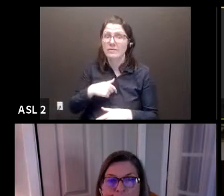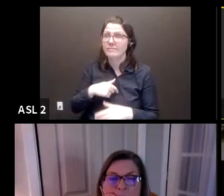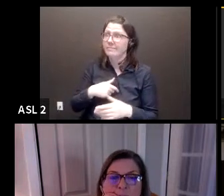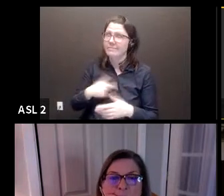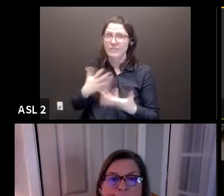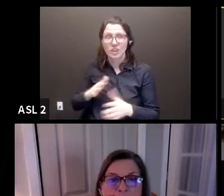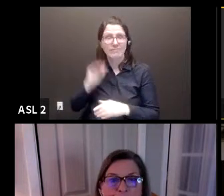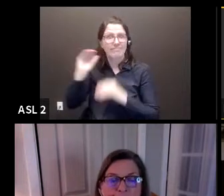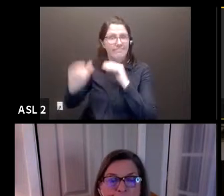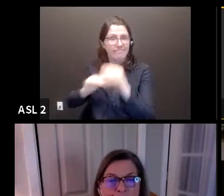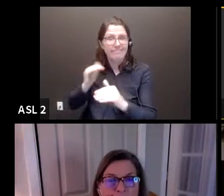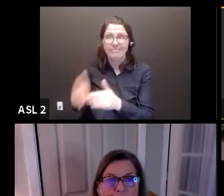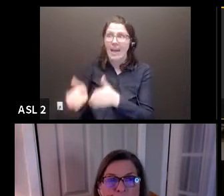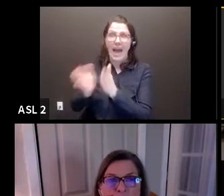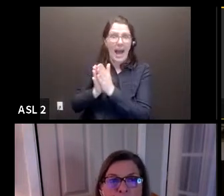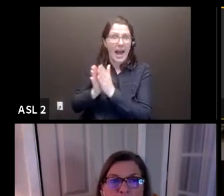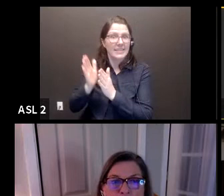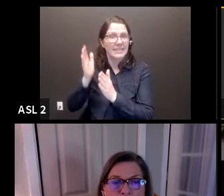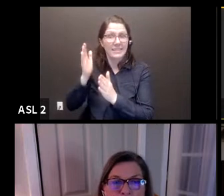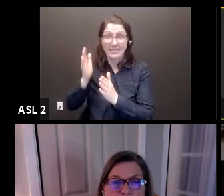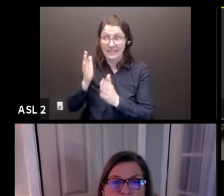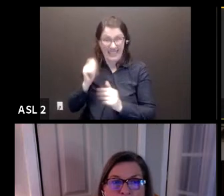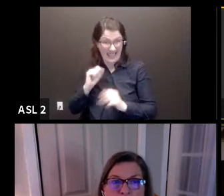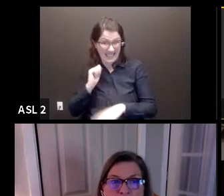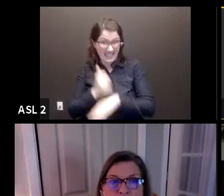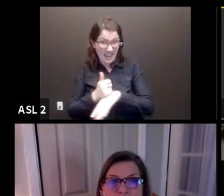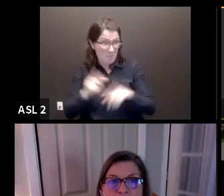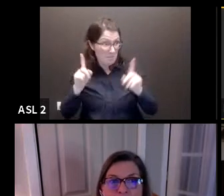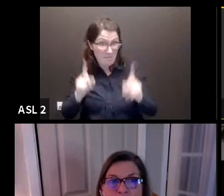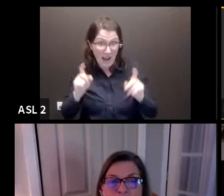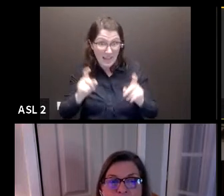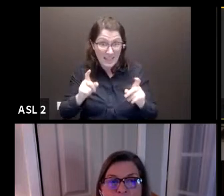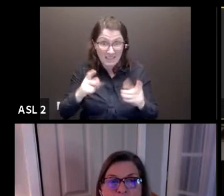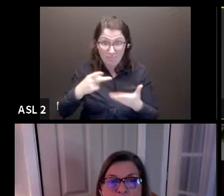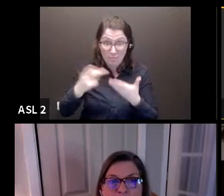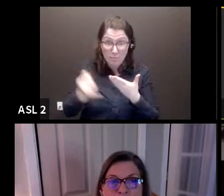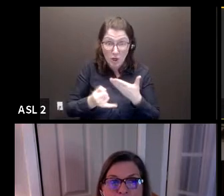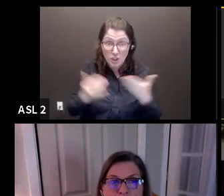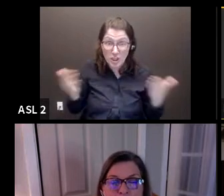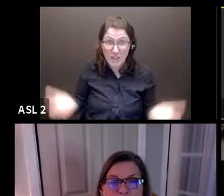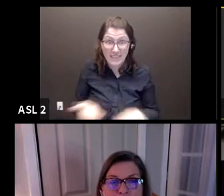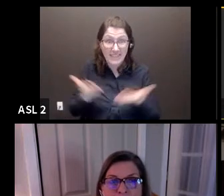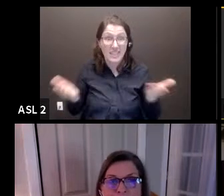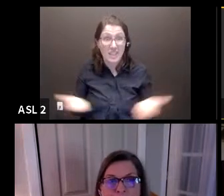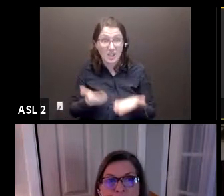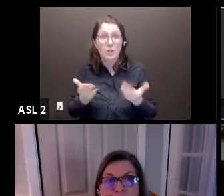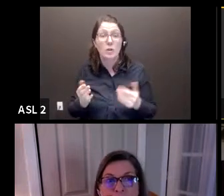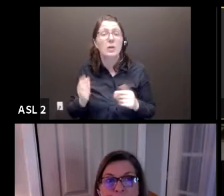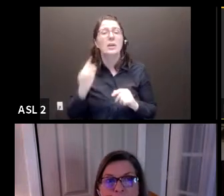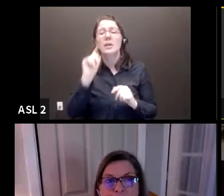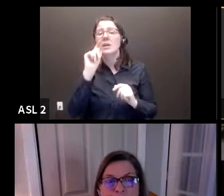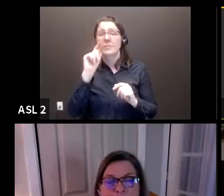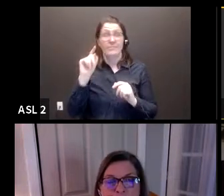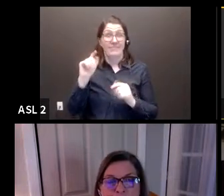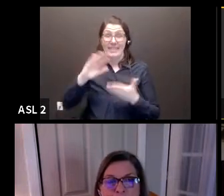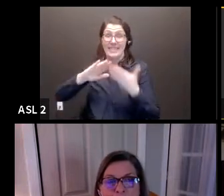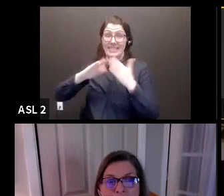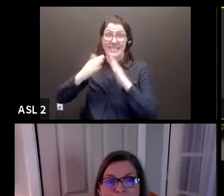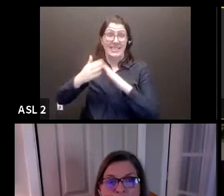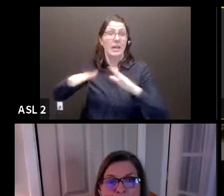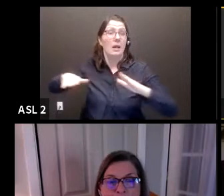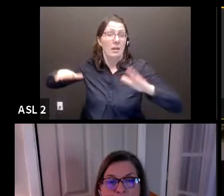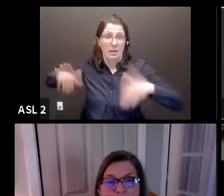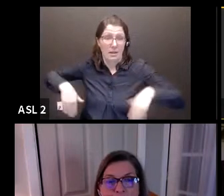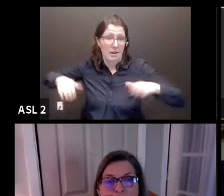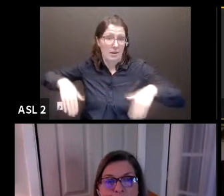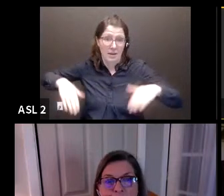or startup projects to happen in the city for whatever combination of reasons and other members have asked questions the city has not found its way